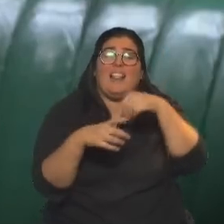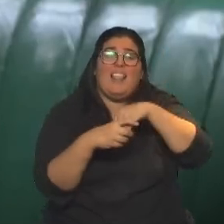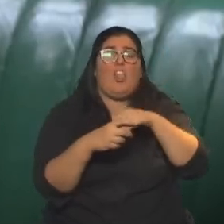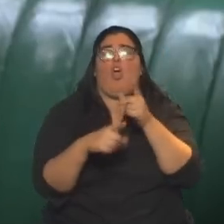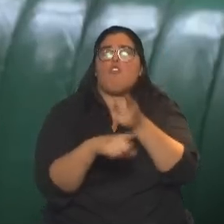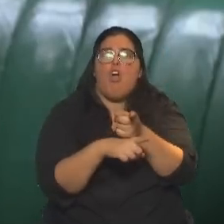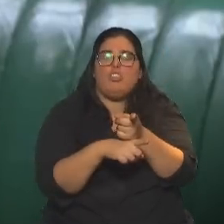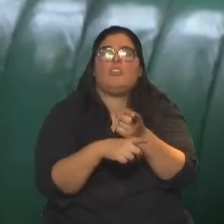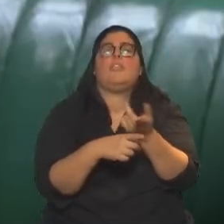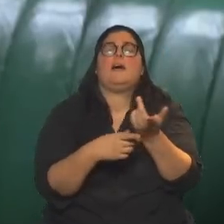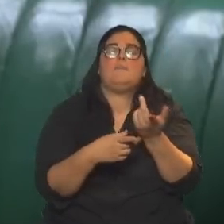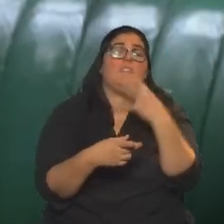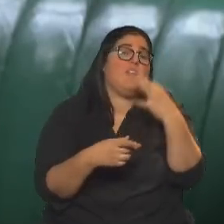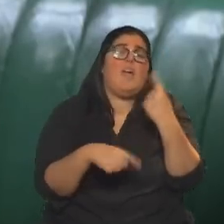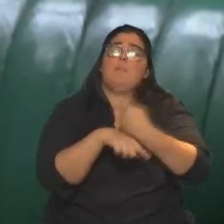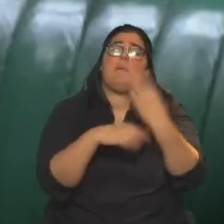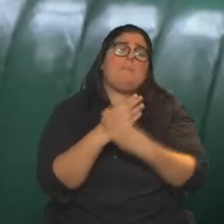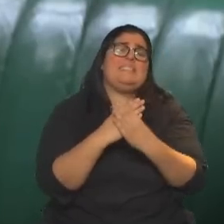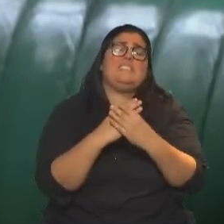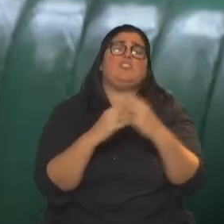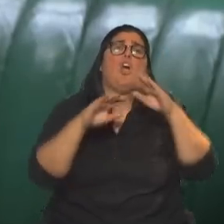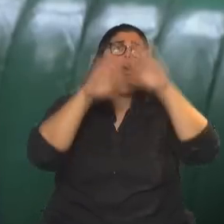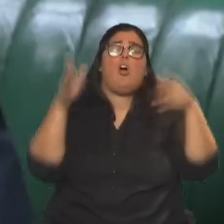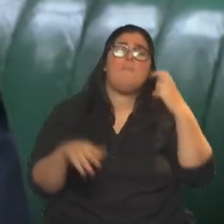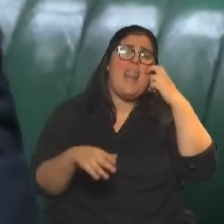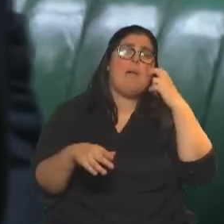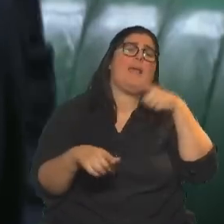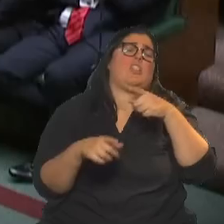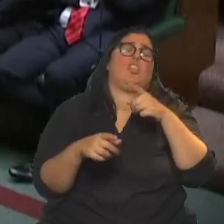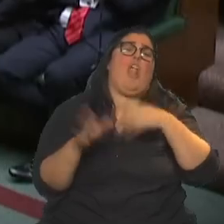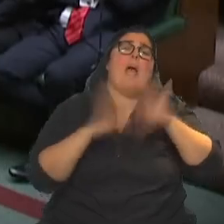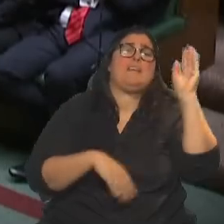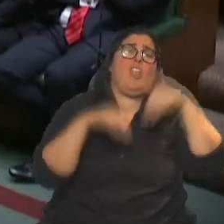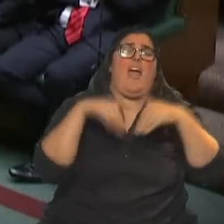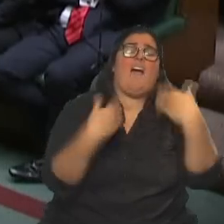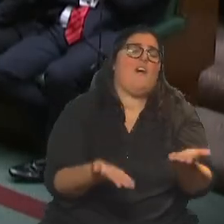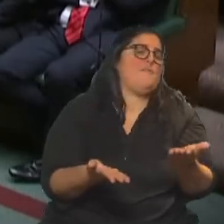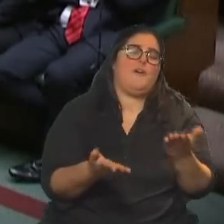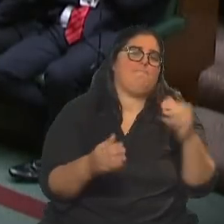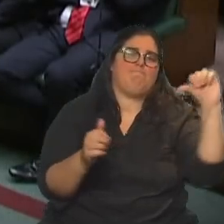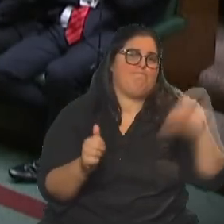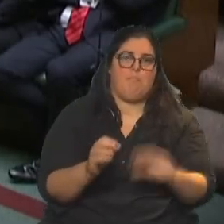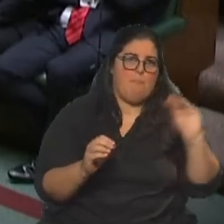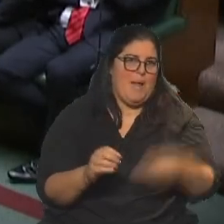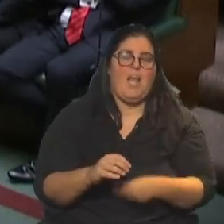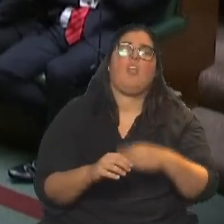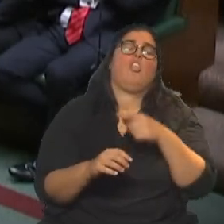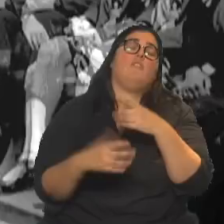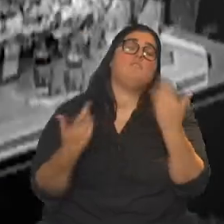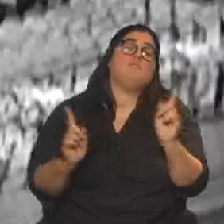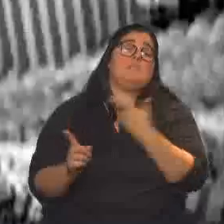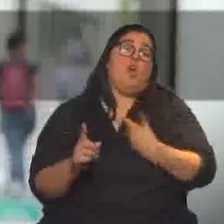hechos que el primer ministro perdió la mayoría en el Parlamento, lo que podría conducir a la paralización de las iniciativas impulsadas por su